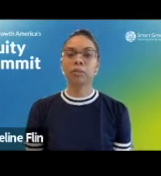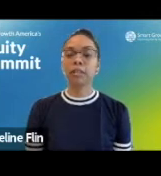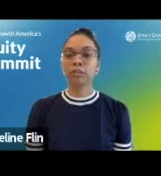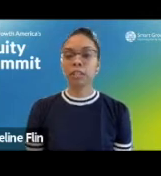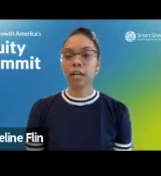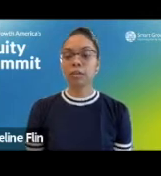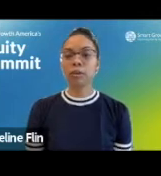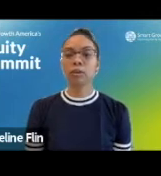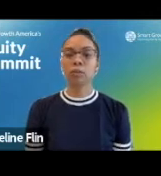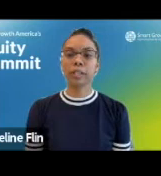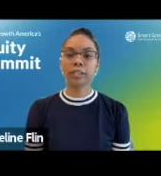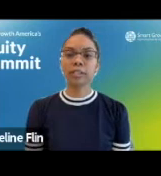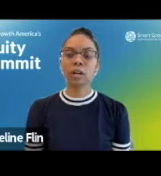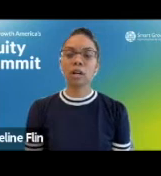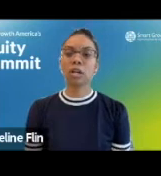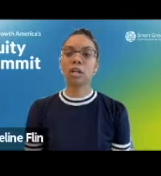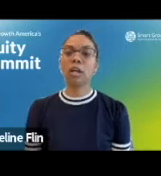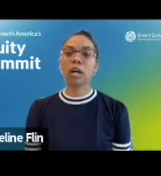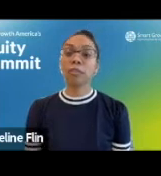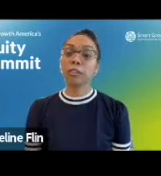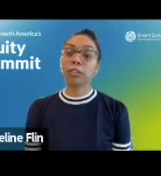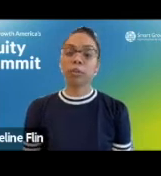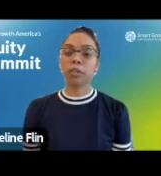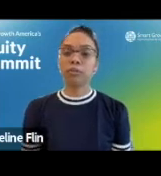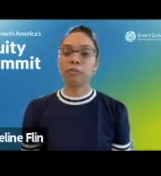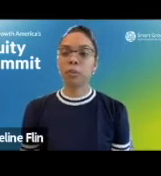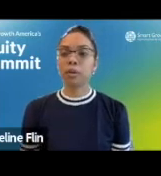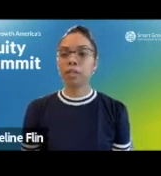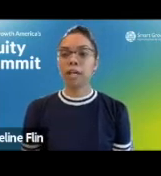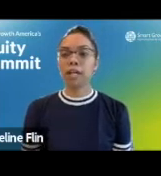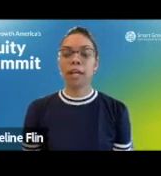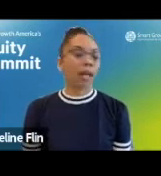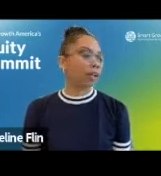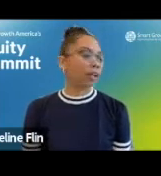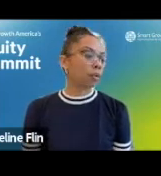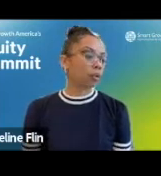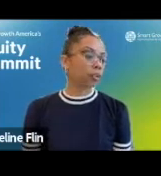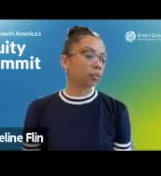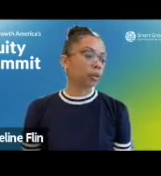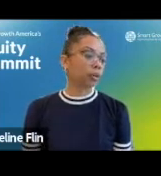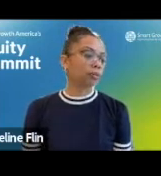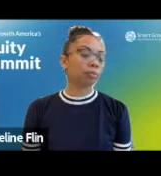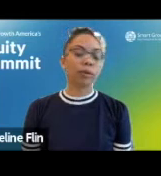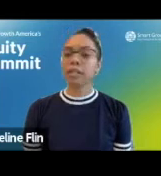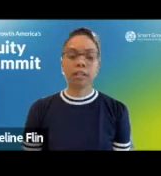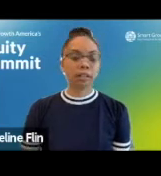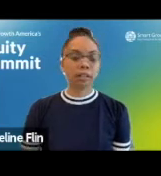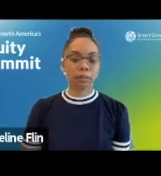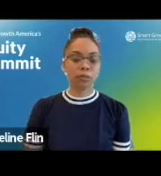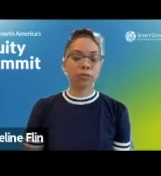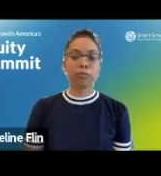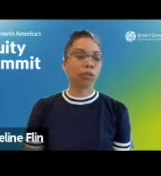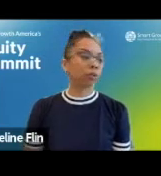from the hillside where the residents are, this would be your view every day. And of course, with bringing in